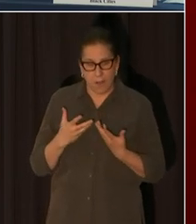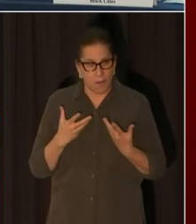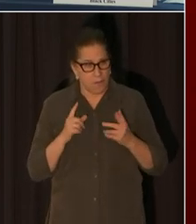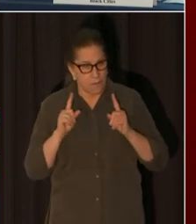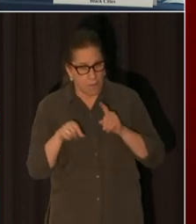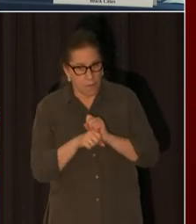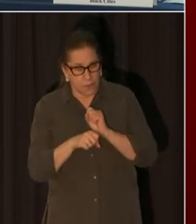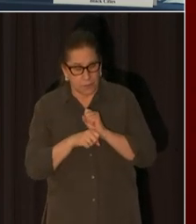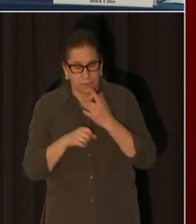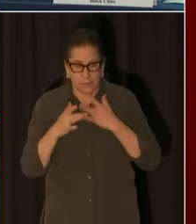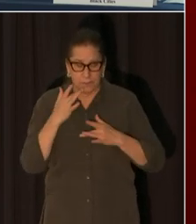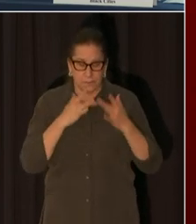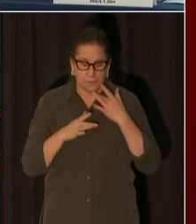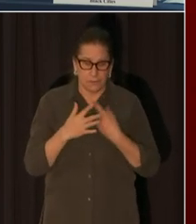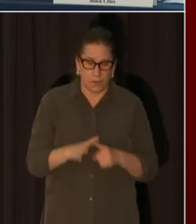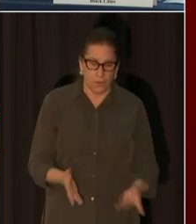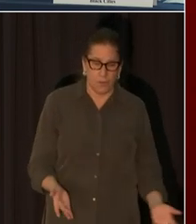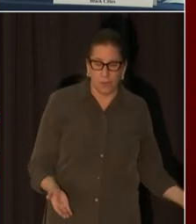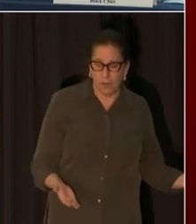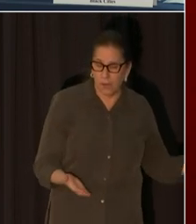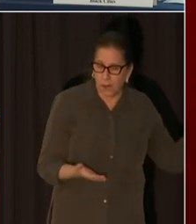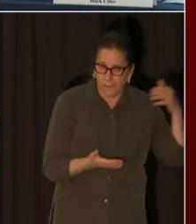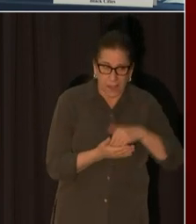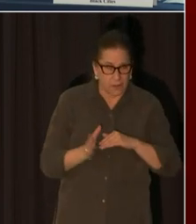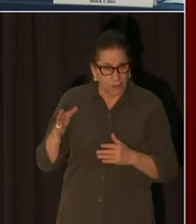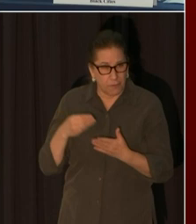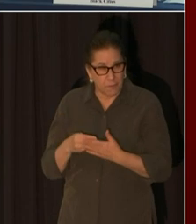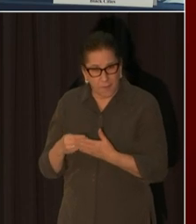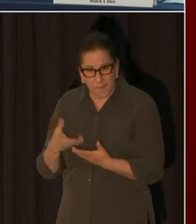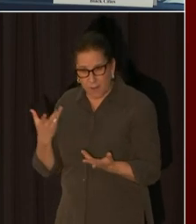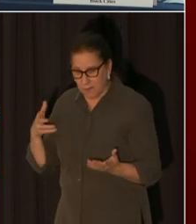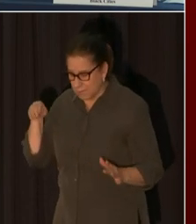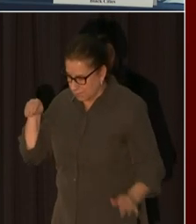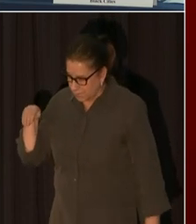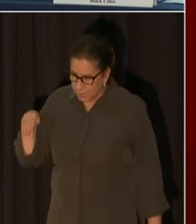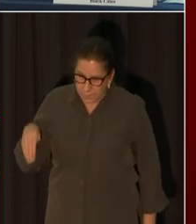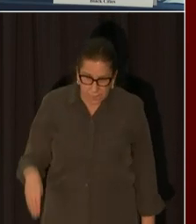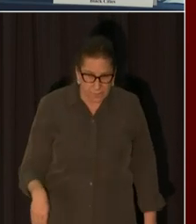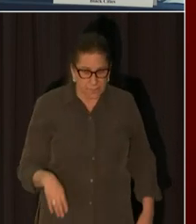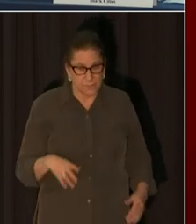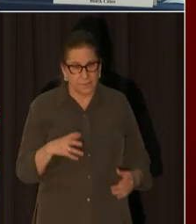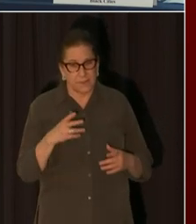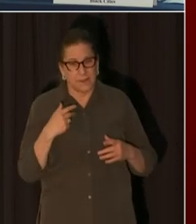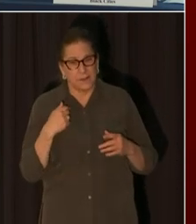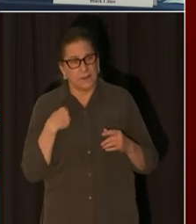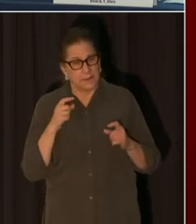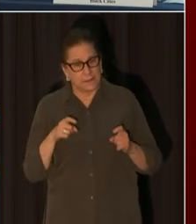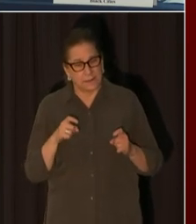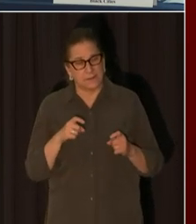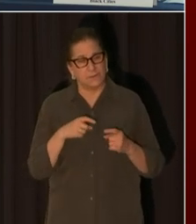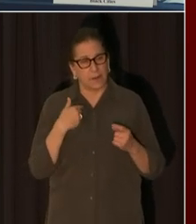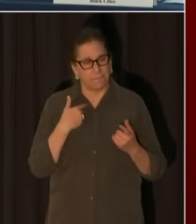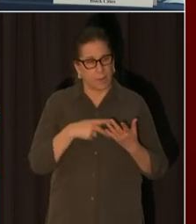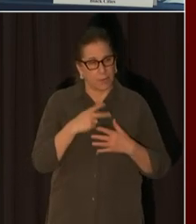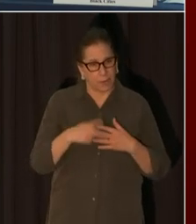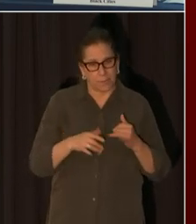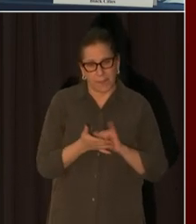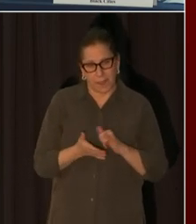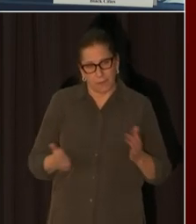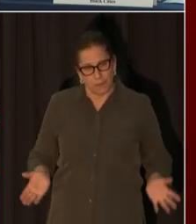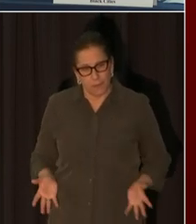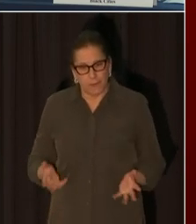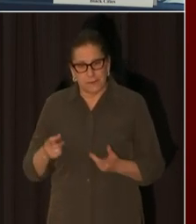With a recession looming, cities and states must leverage or create incentives, such as a worker training tax